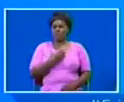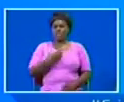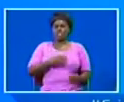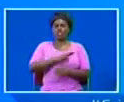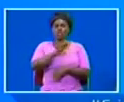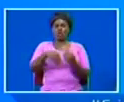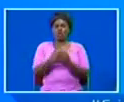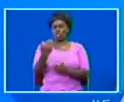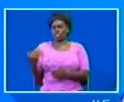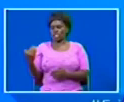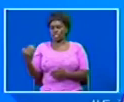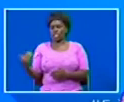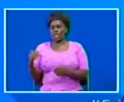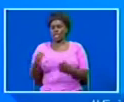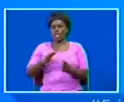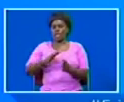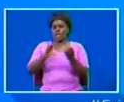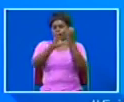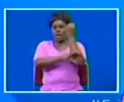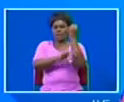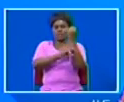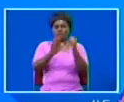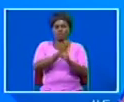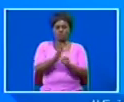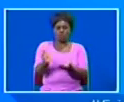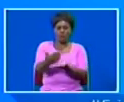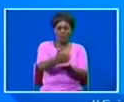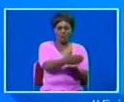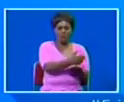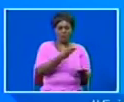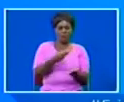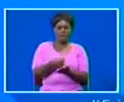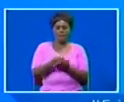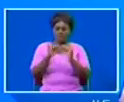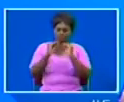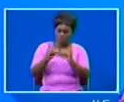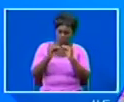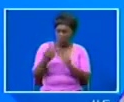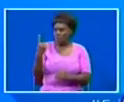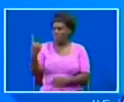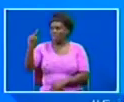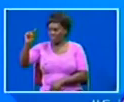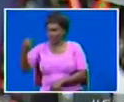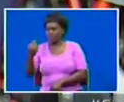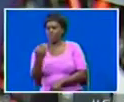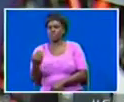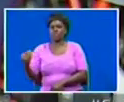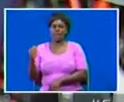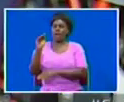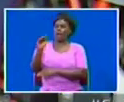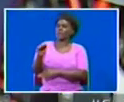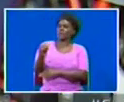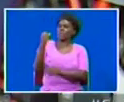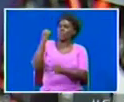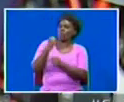educating all over the country. So, and we are going to raise this money to educate 1,000 students. All right. So let me ask, how does